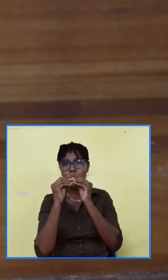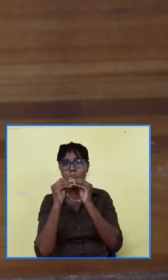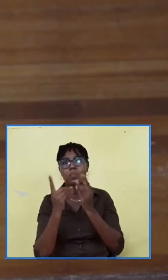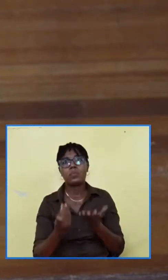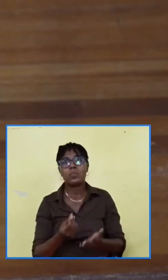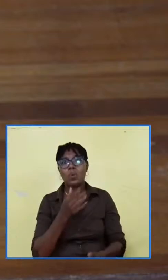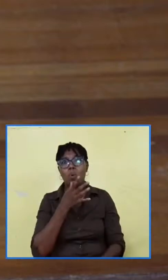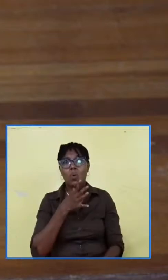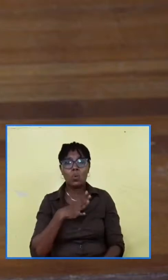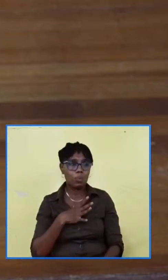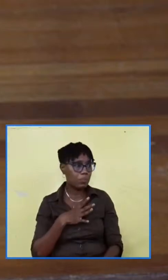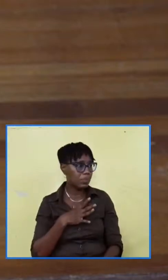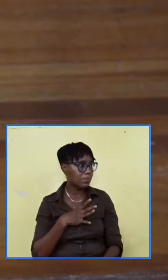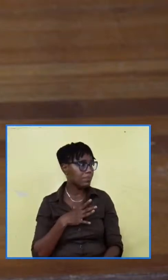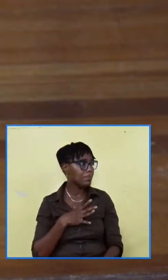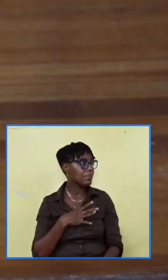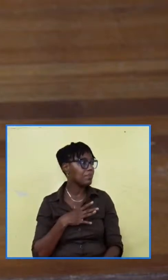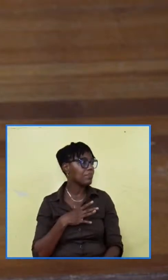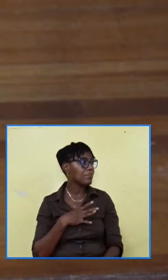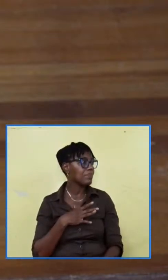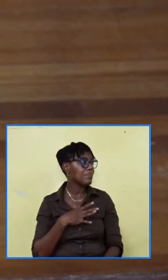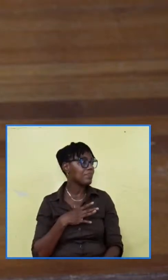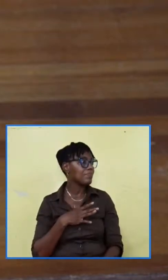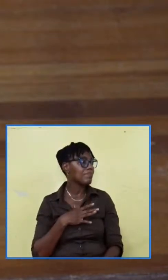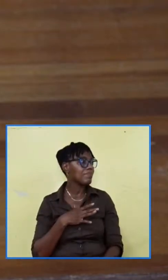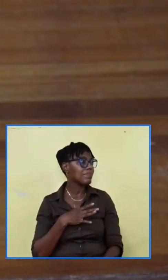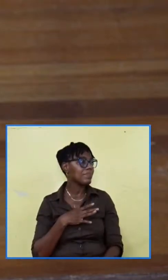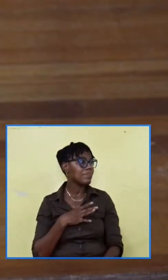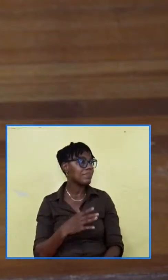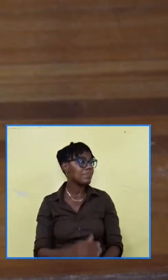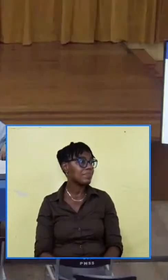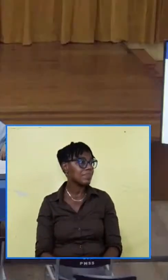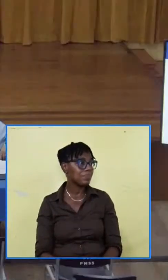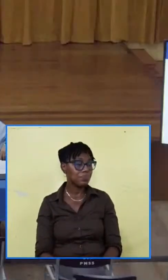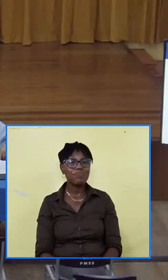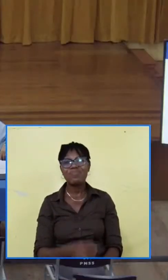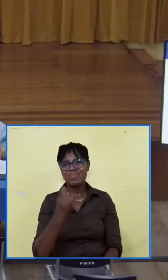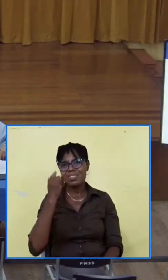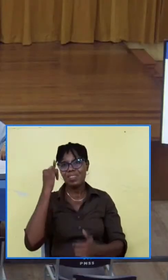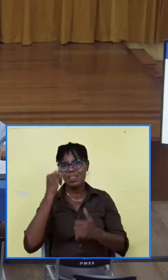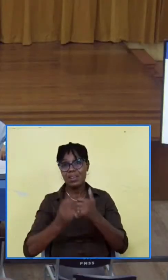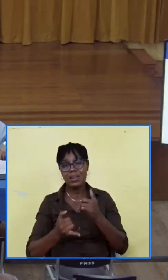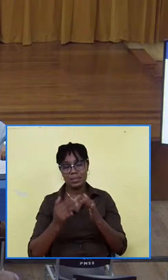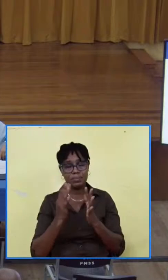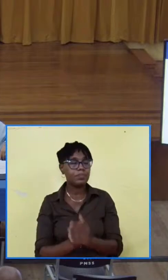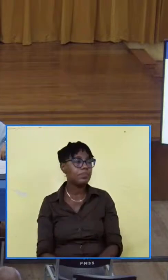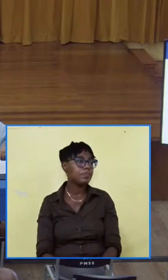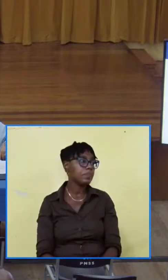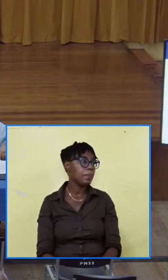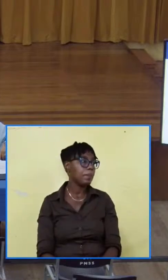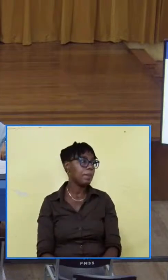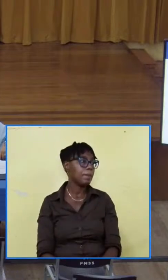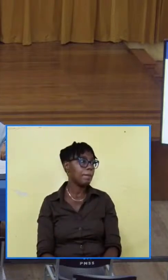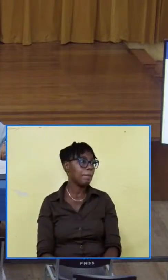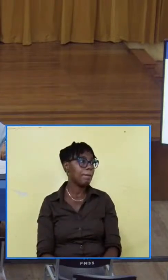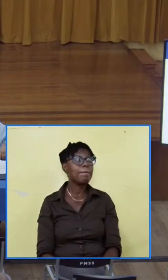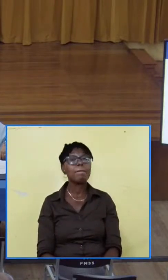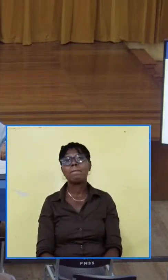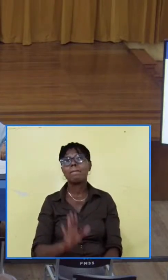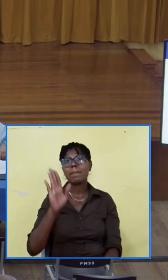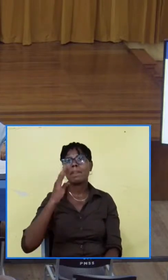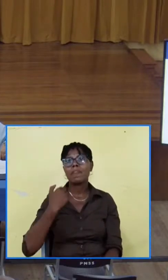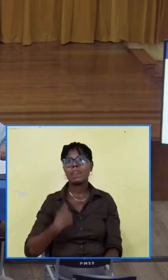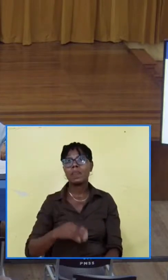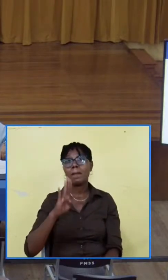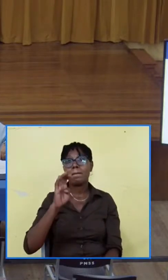make this, because we've run our full time, unless a whole bunch of other questions are arising, we'll make this one the final one. My name is